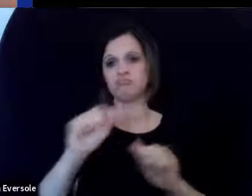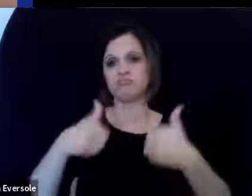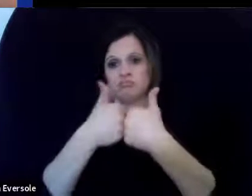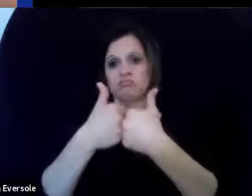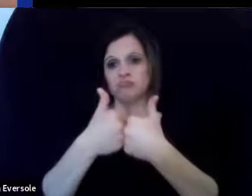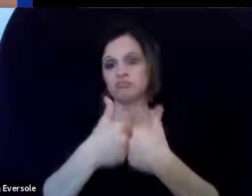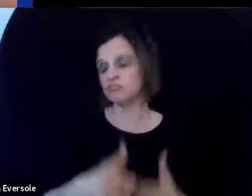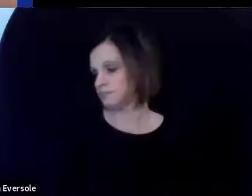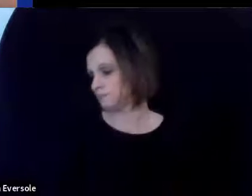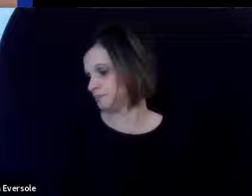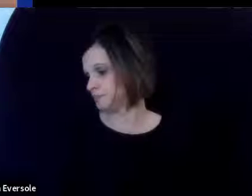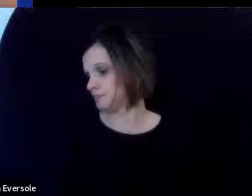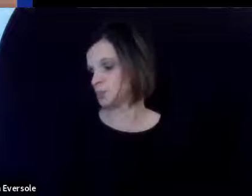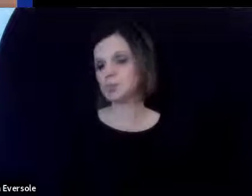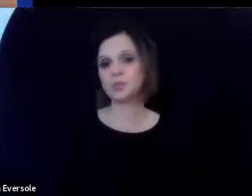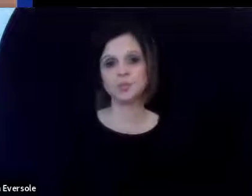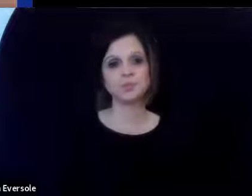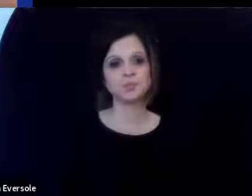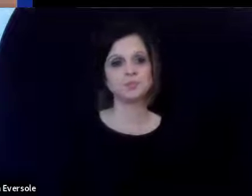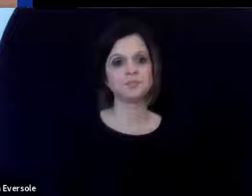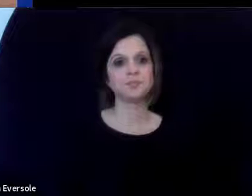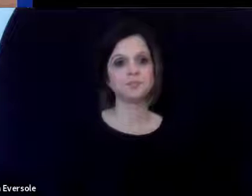Megan, could you switch it for me, please?